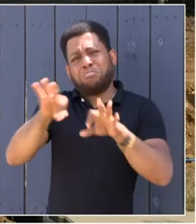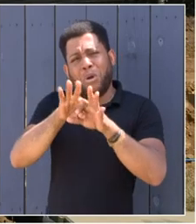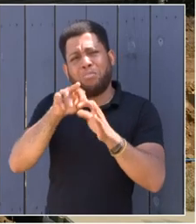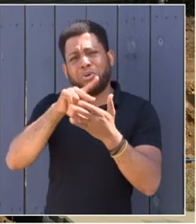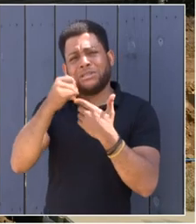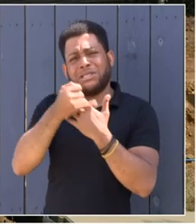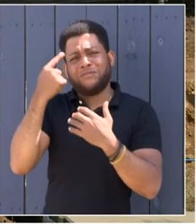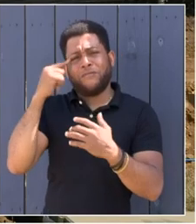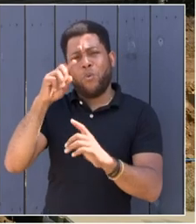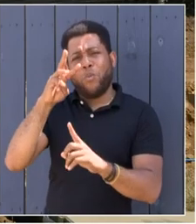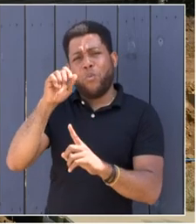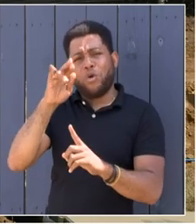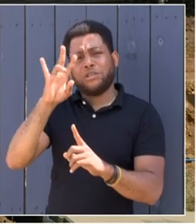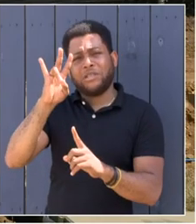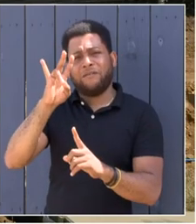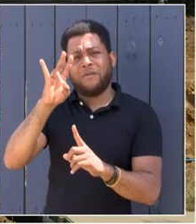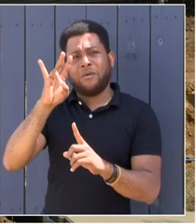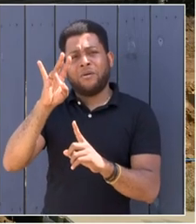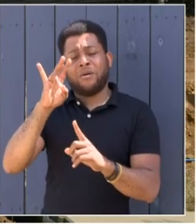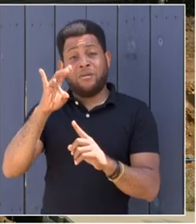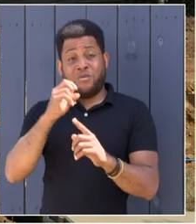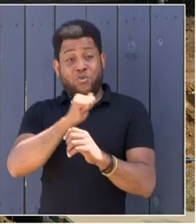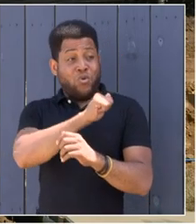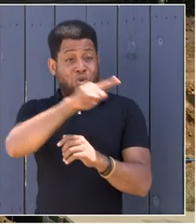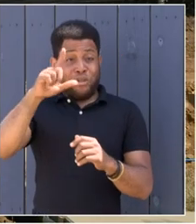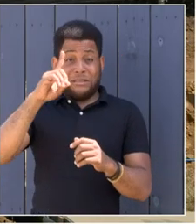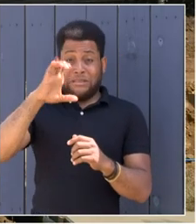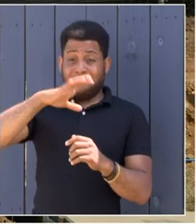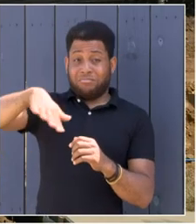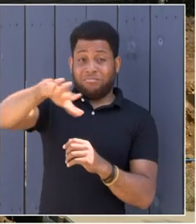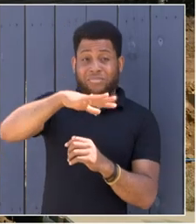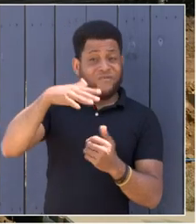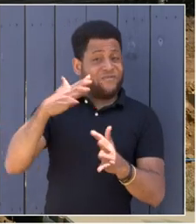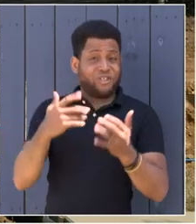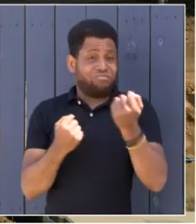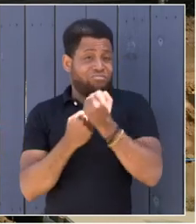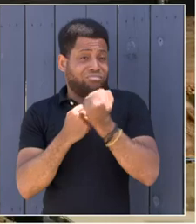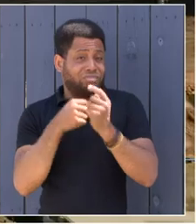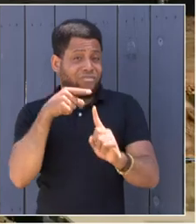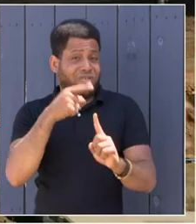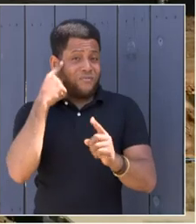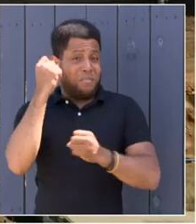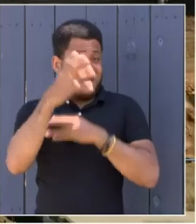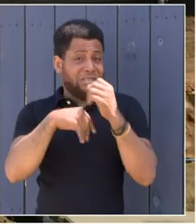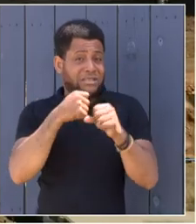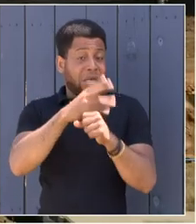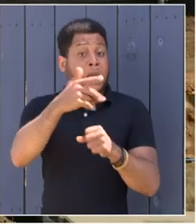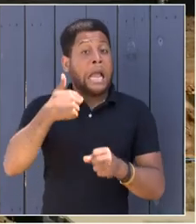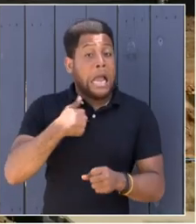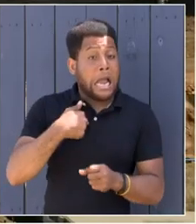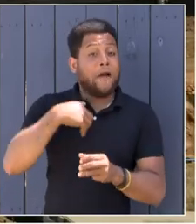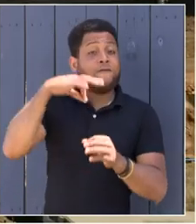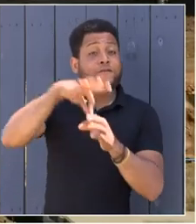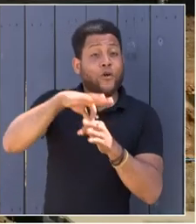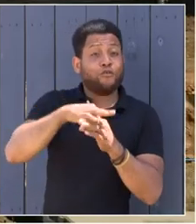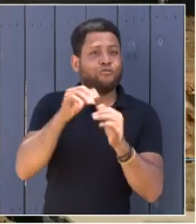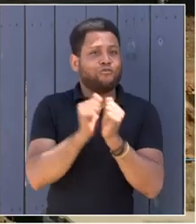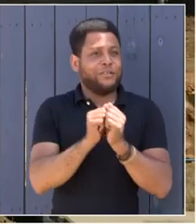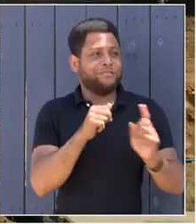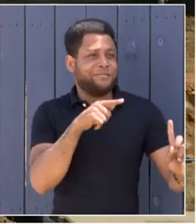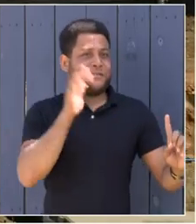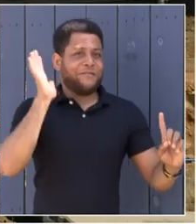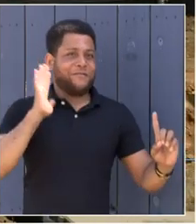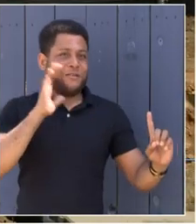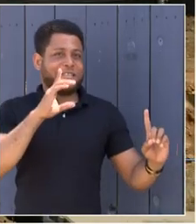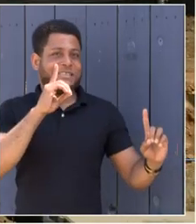have supported many times, including in my vote, along with then Council Member Muriel Bowser, for legislation that created